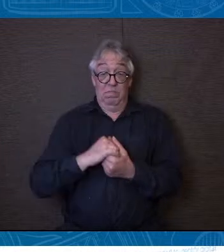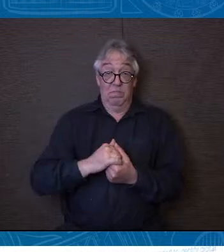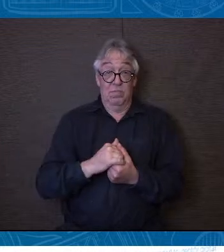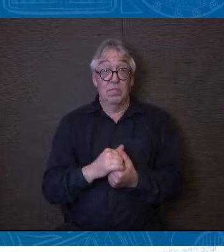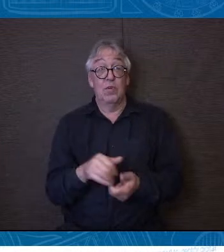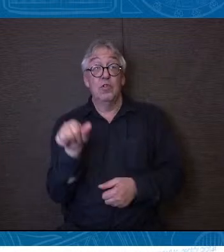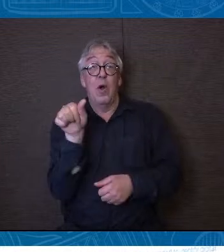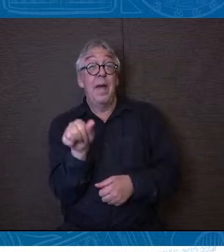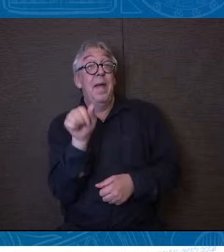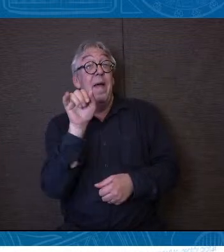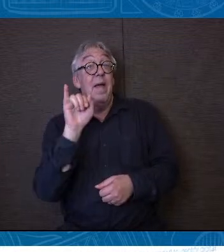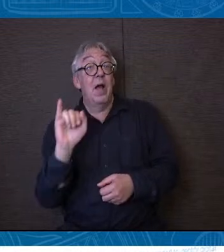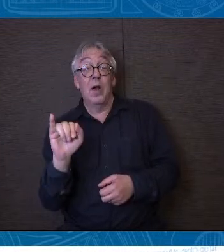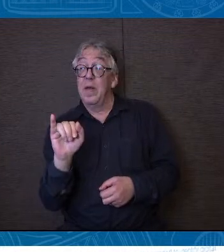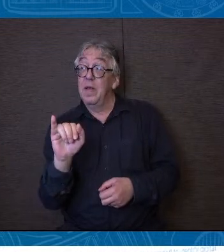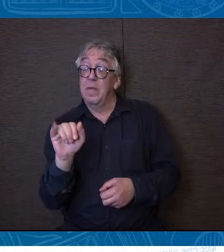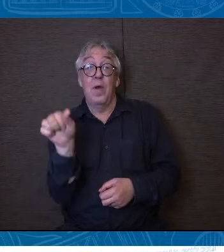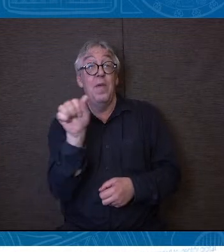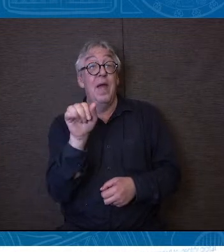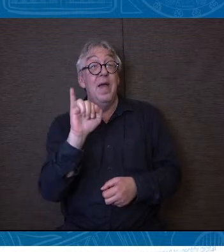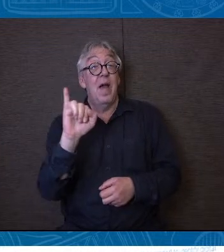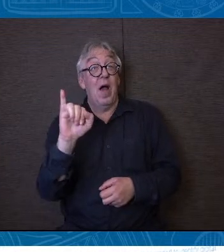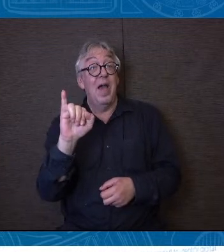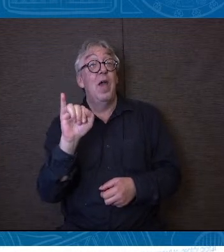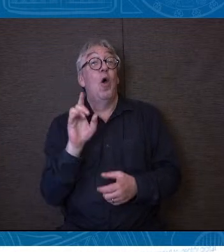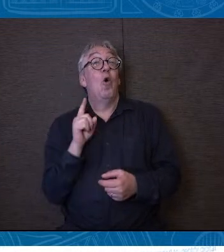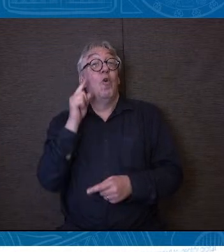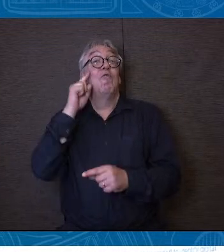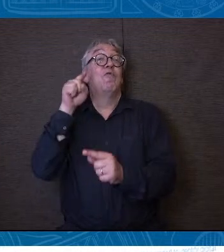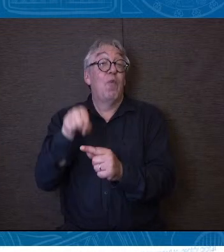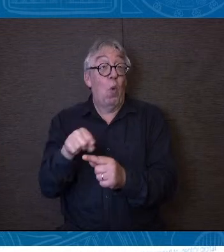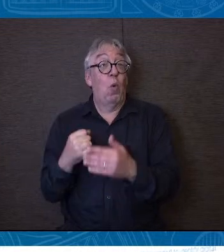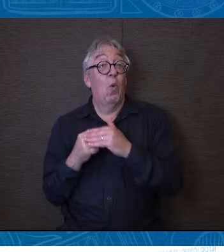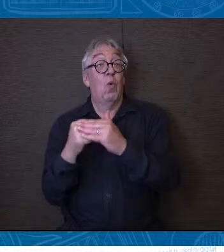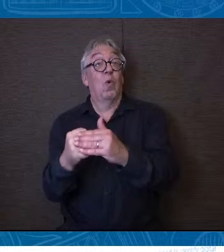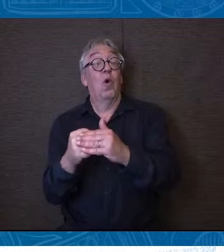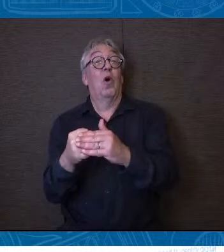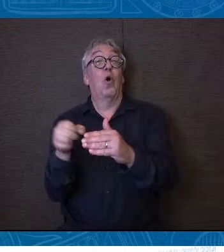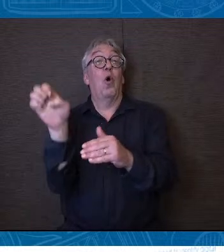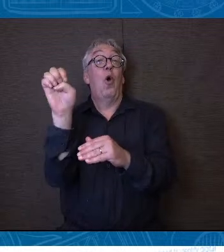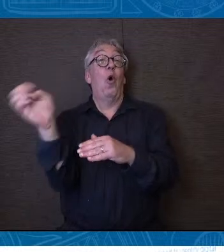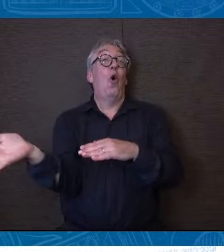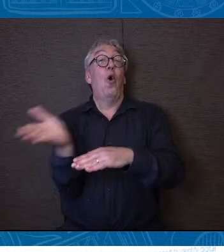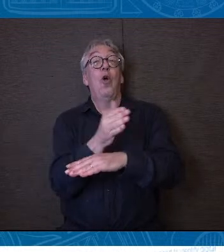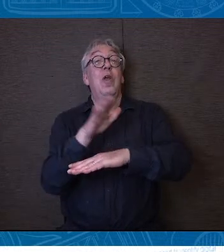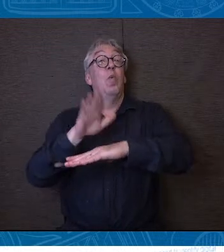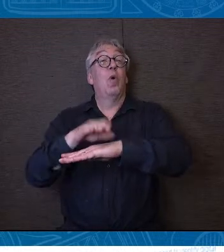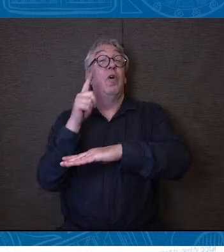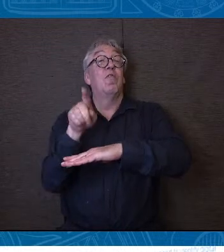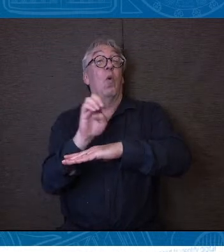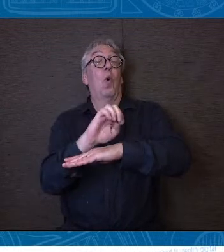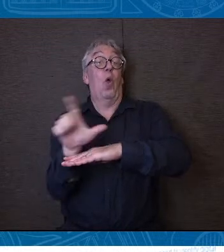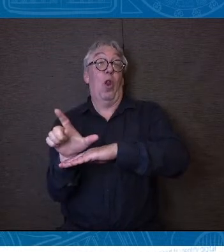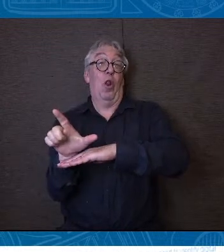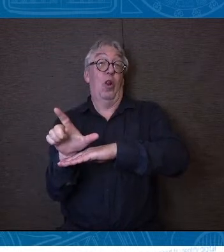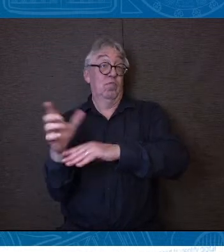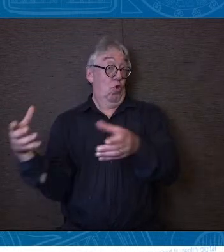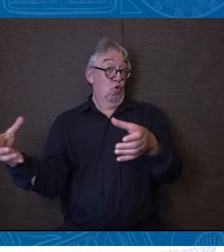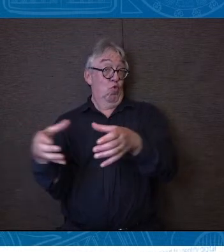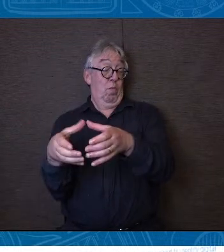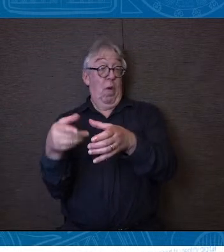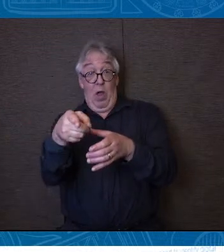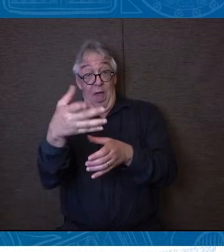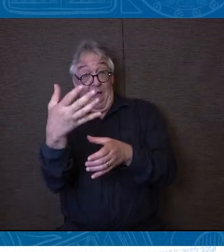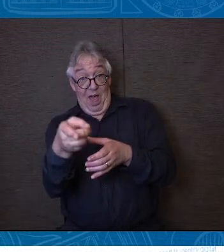AI for early warning for all, the group is something, if you have some solutions using